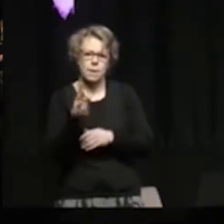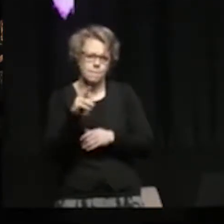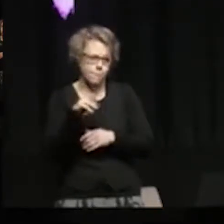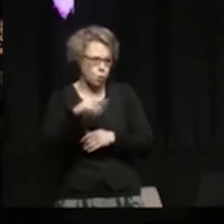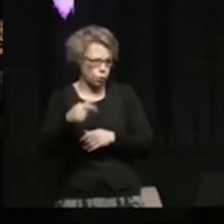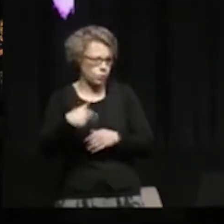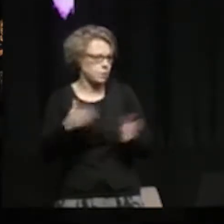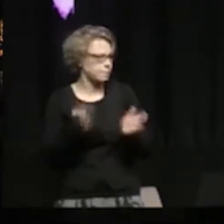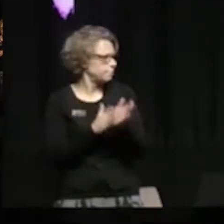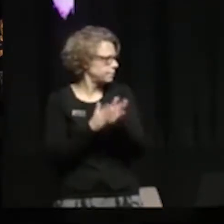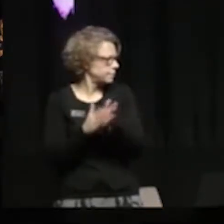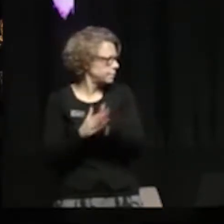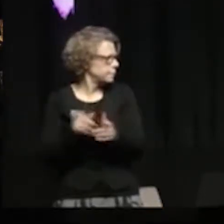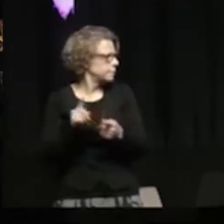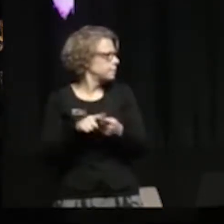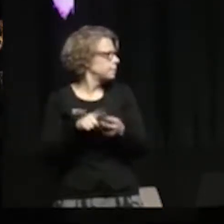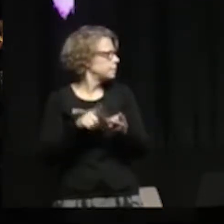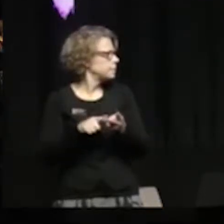going.